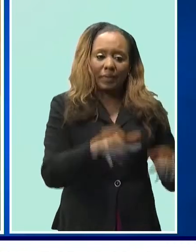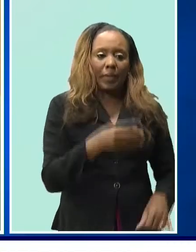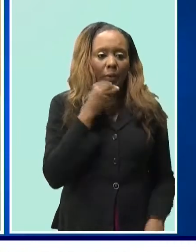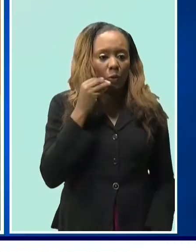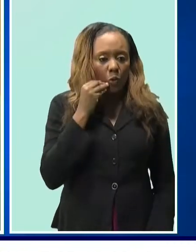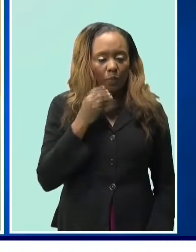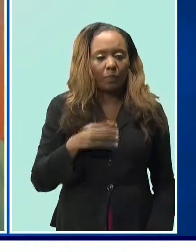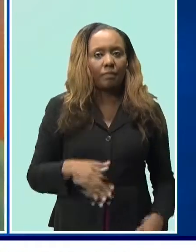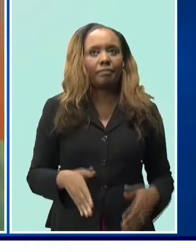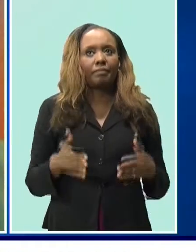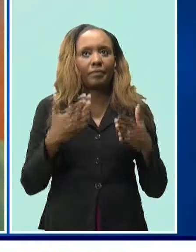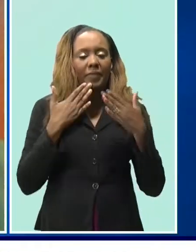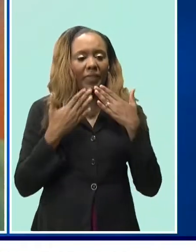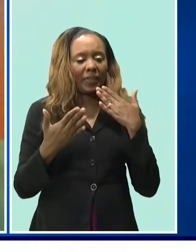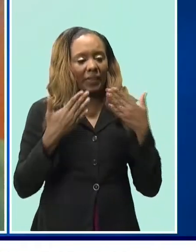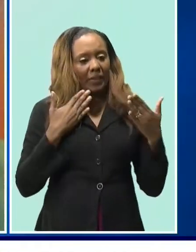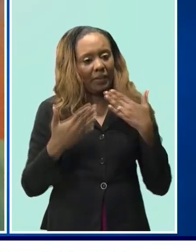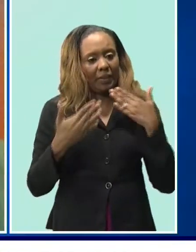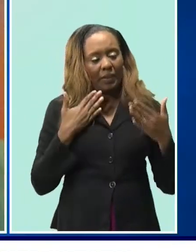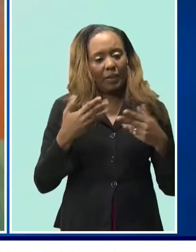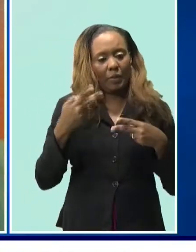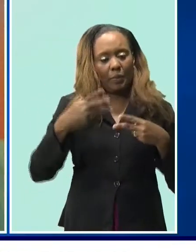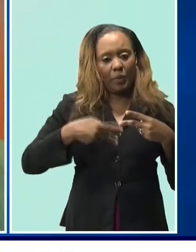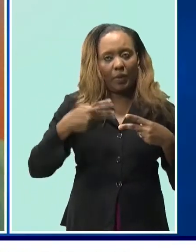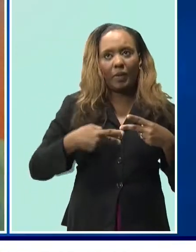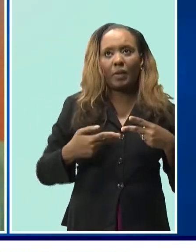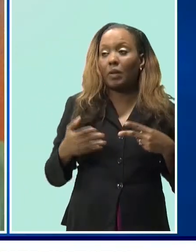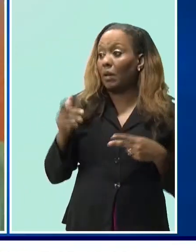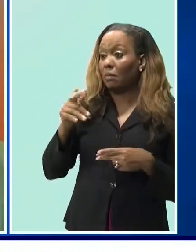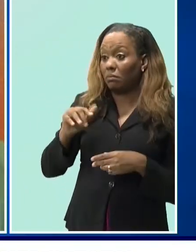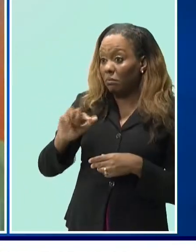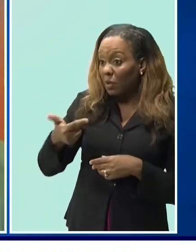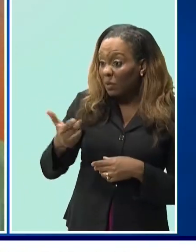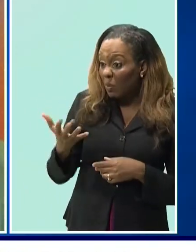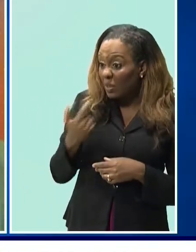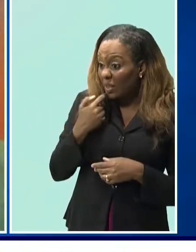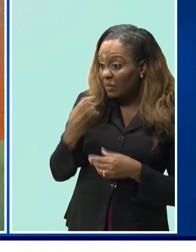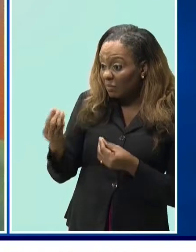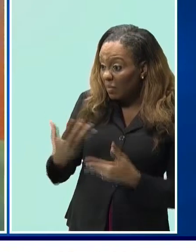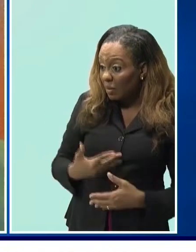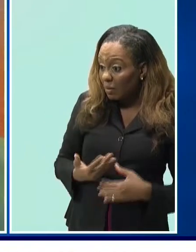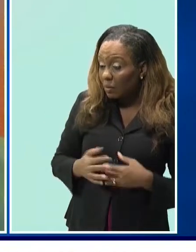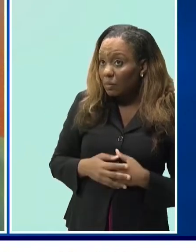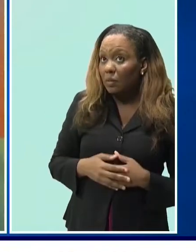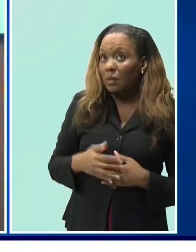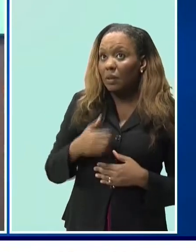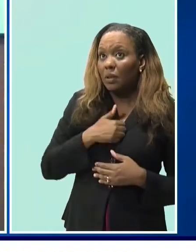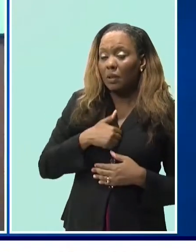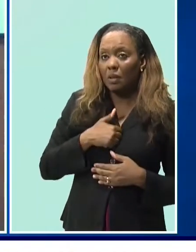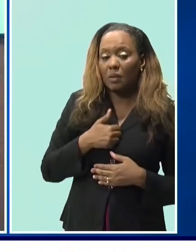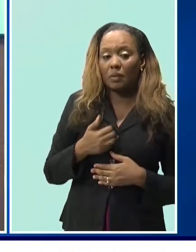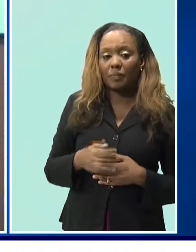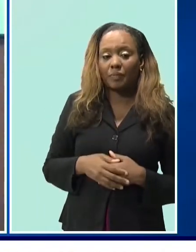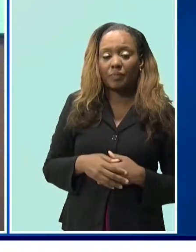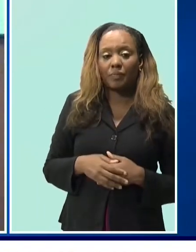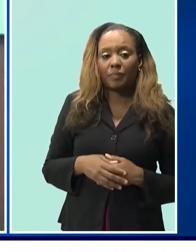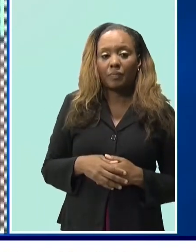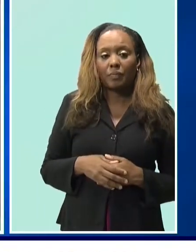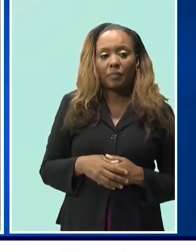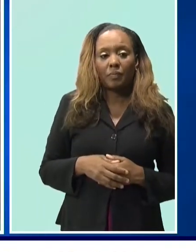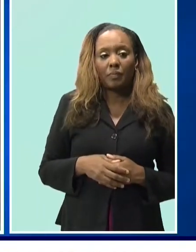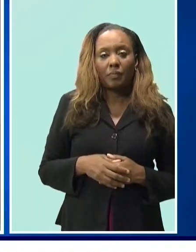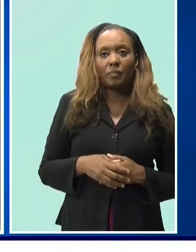Thank you very much, Richard Carter. Go ahead, Dr. Best. Sorry, if I may, Lisa. I just